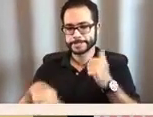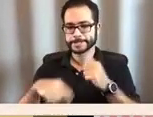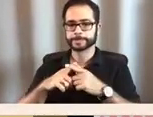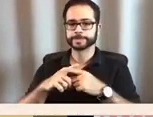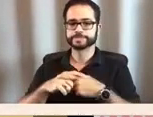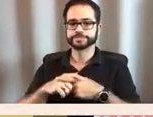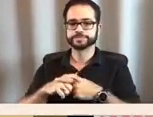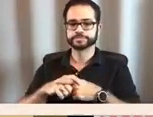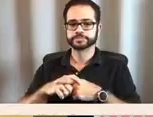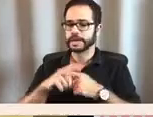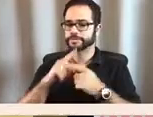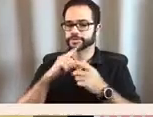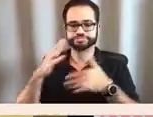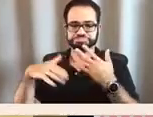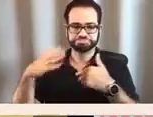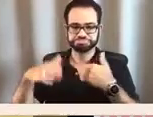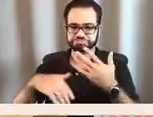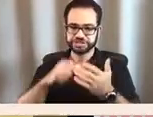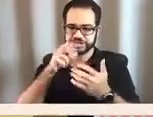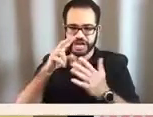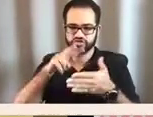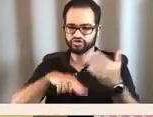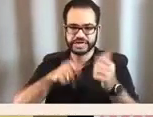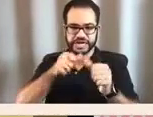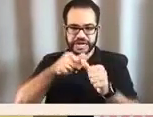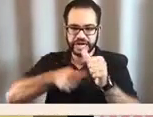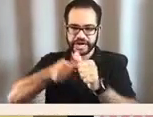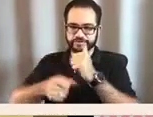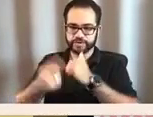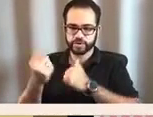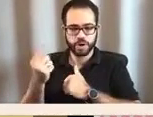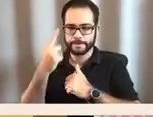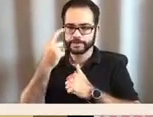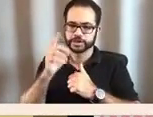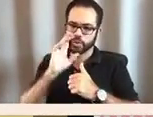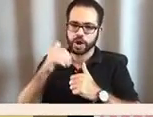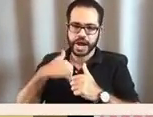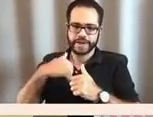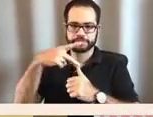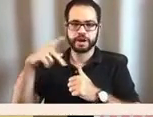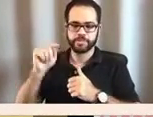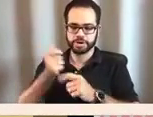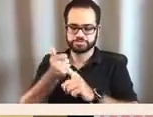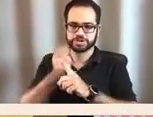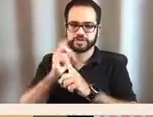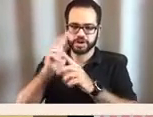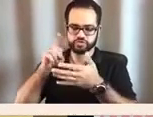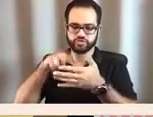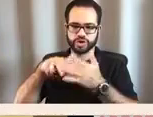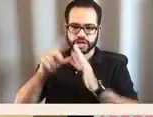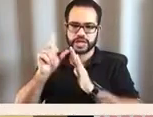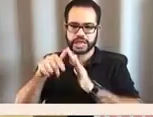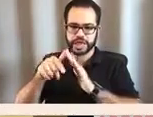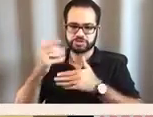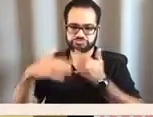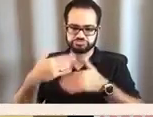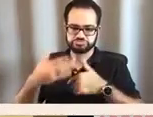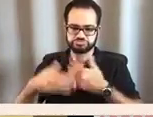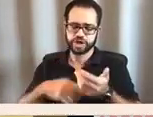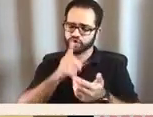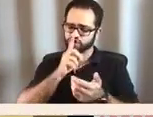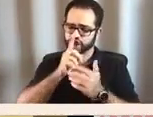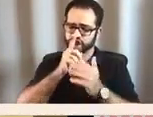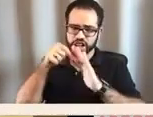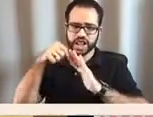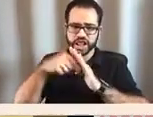And again, I'm just moving through these, not reading every single one, because you'll have the PowerPoint to be able to go through and